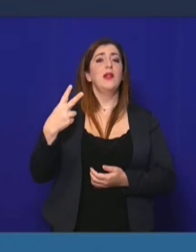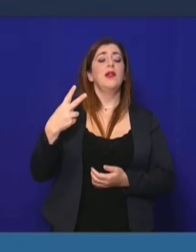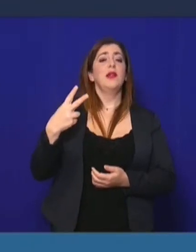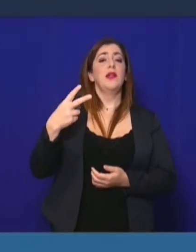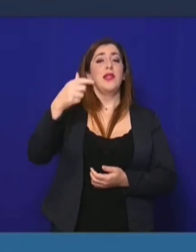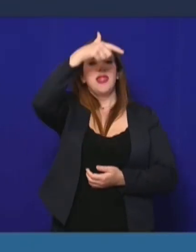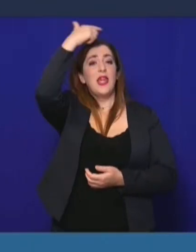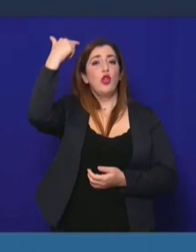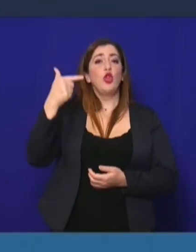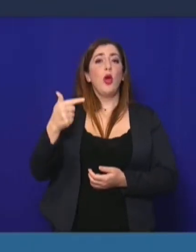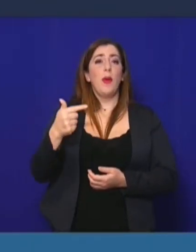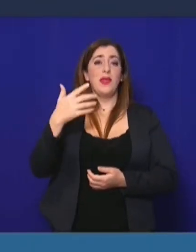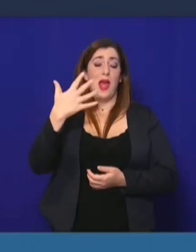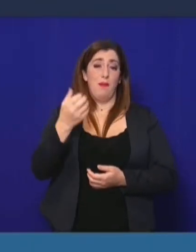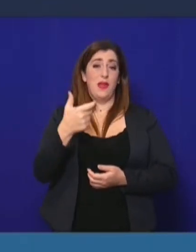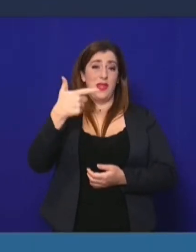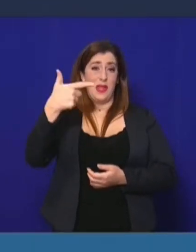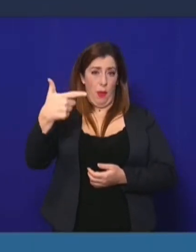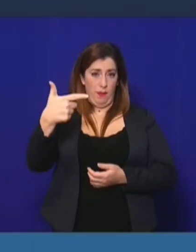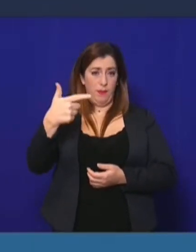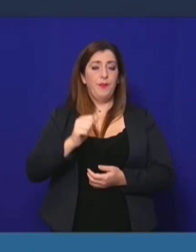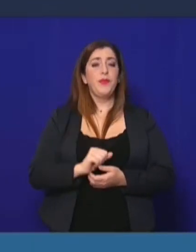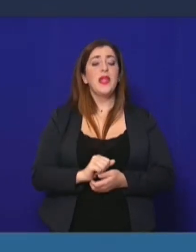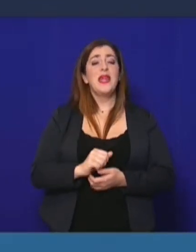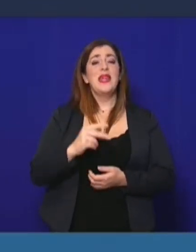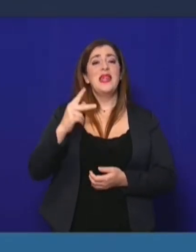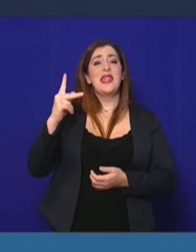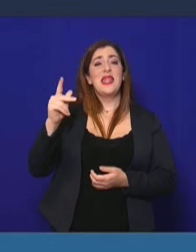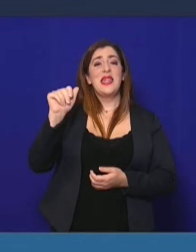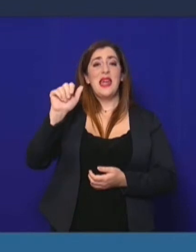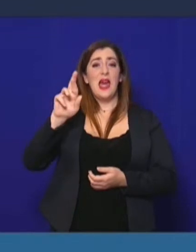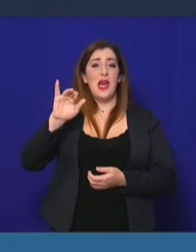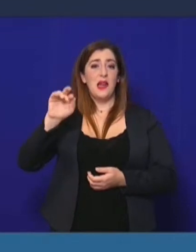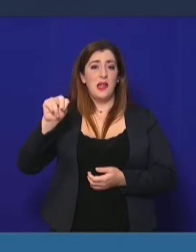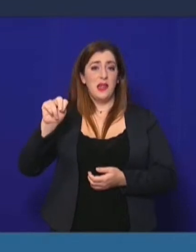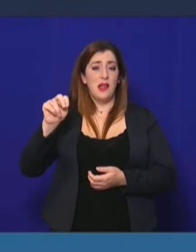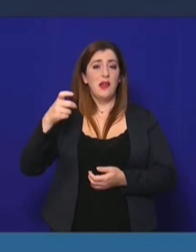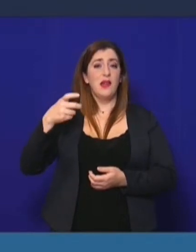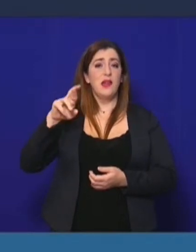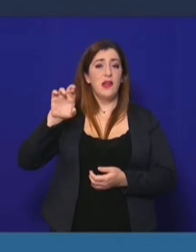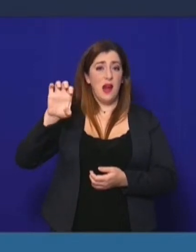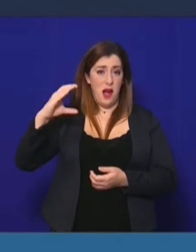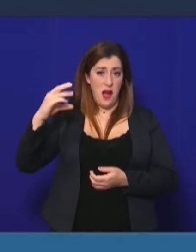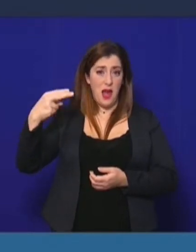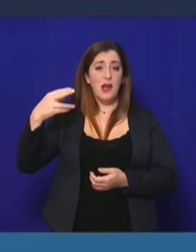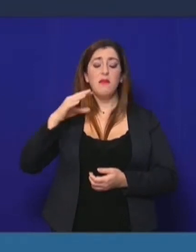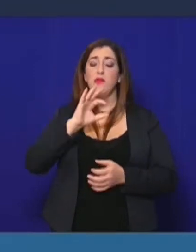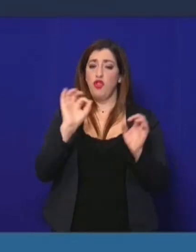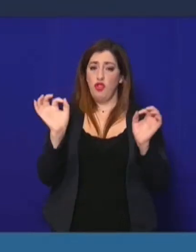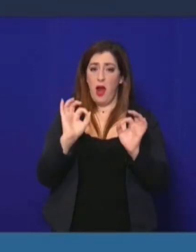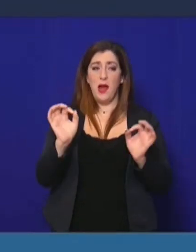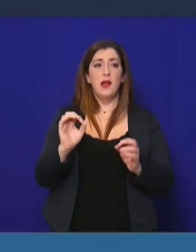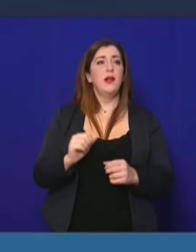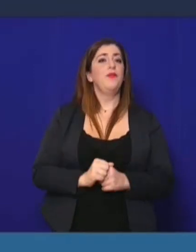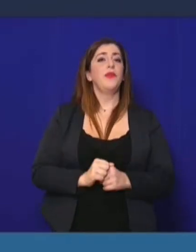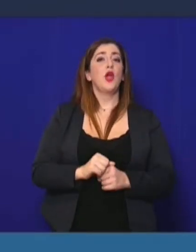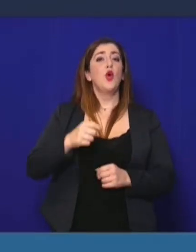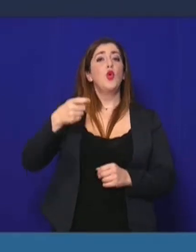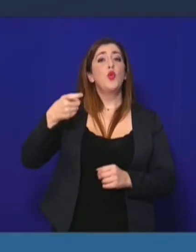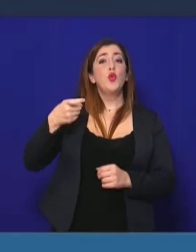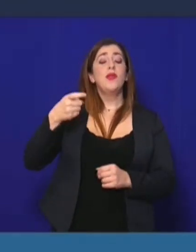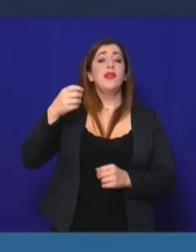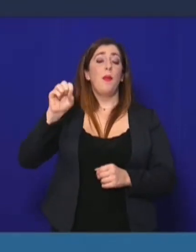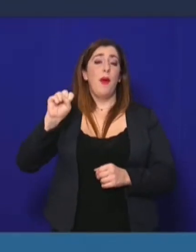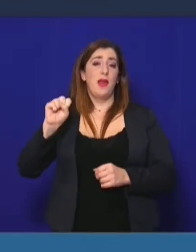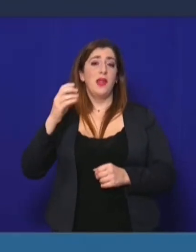Grek m'għandna l-ebda każ li huwa pożittiv bħalissa, il-Good Samaritan hemm 73 cases, Mount Carmel hemm 2